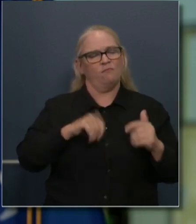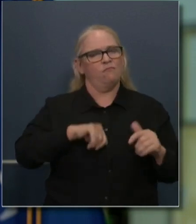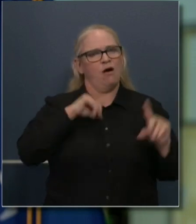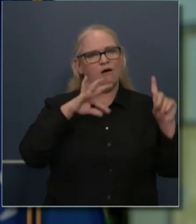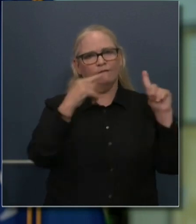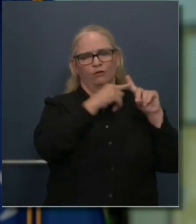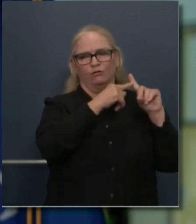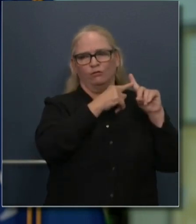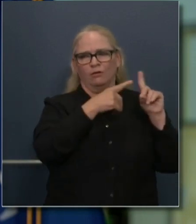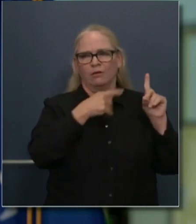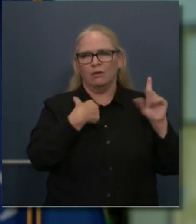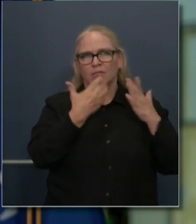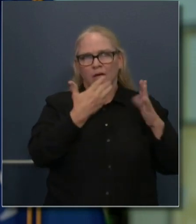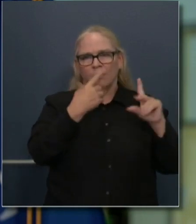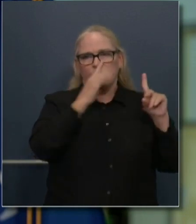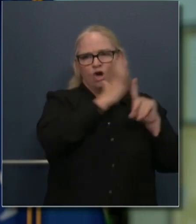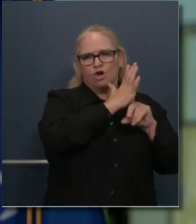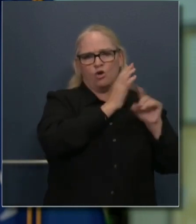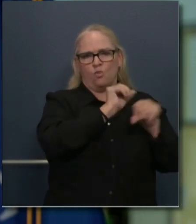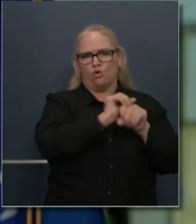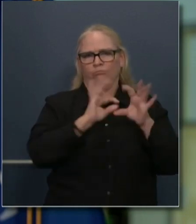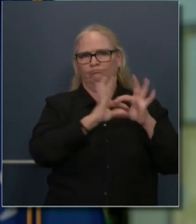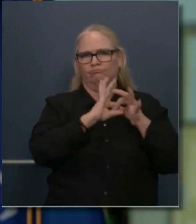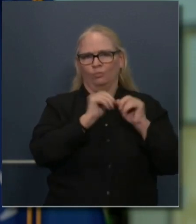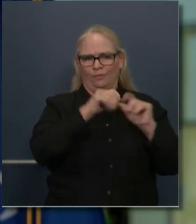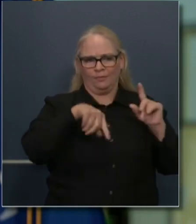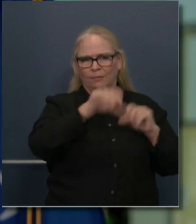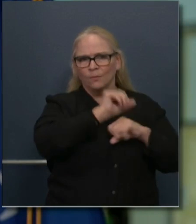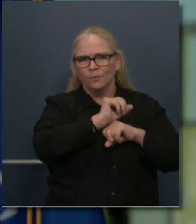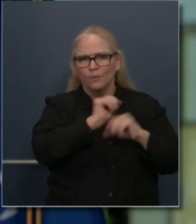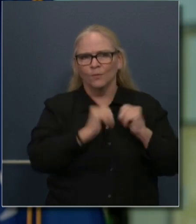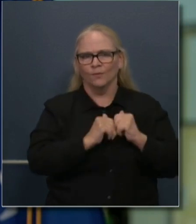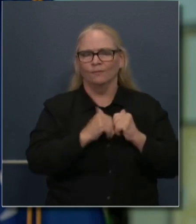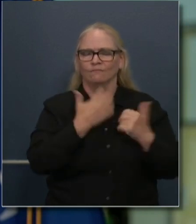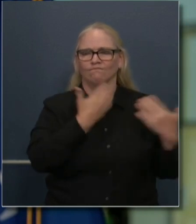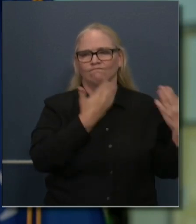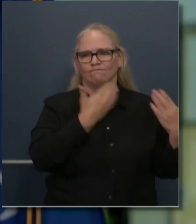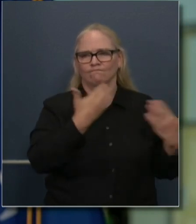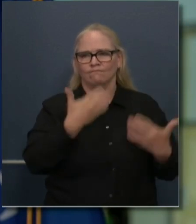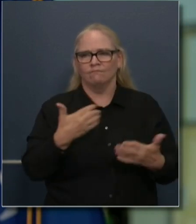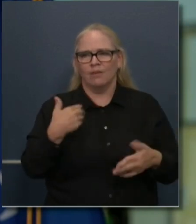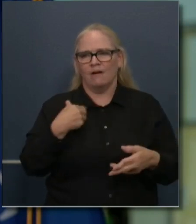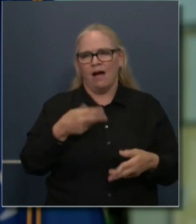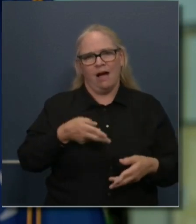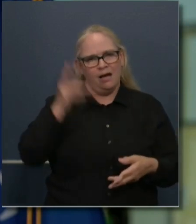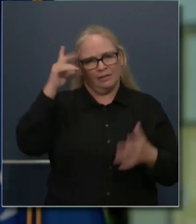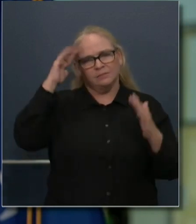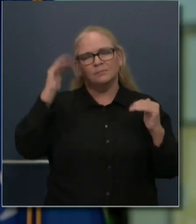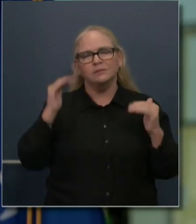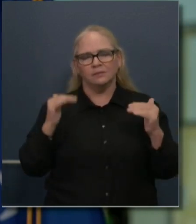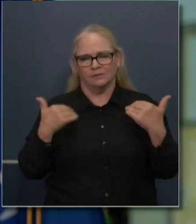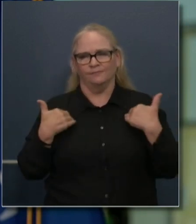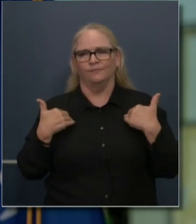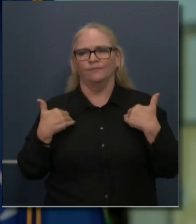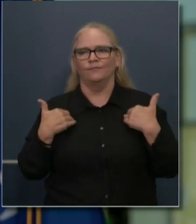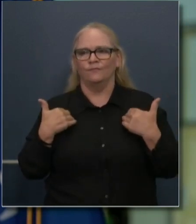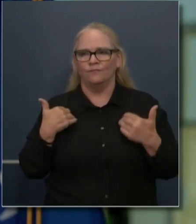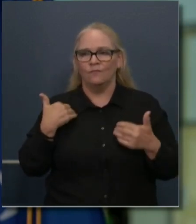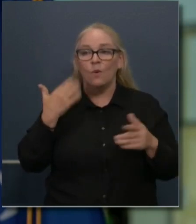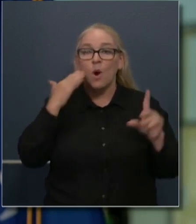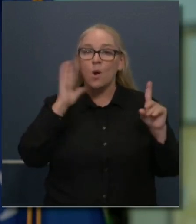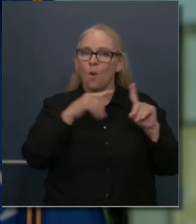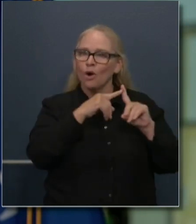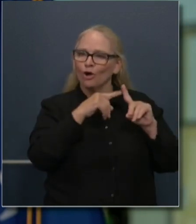thankful. And as I said a moment ago, I'll reinforce it. I have great expectations because of her tenacity,